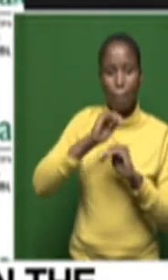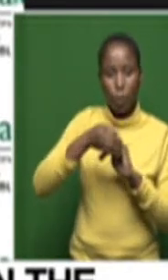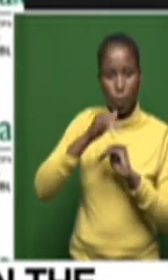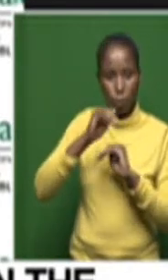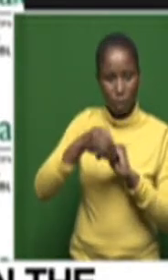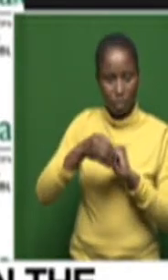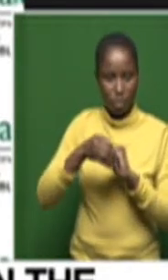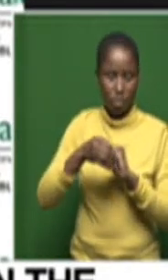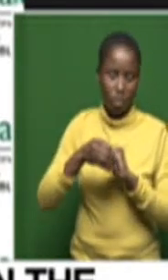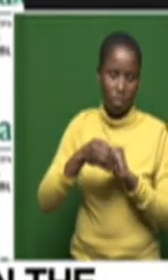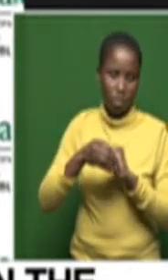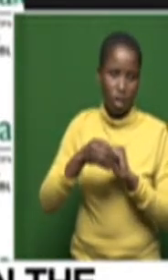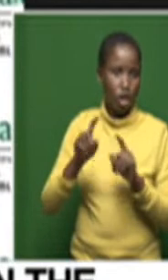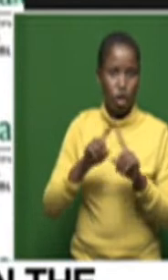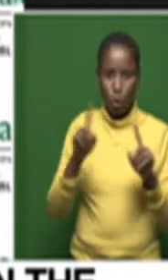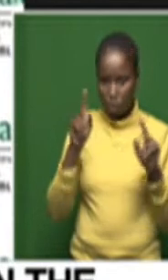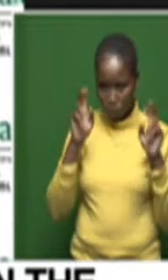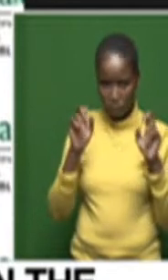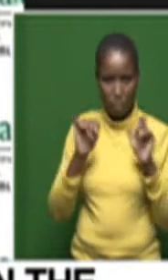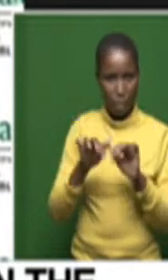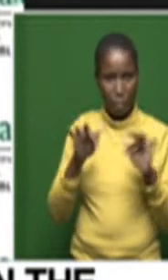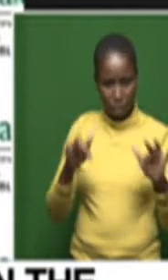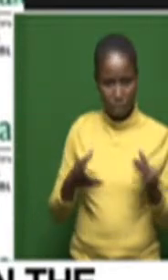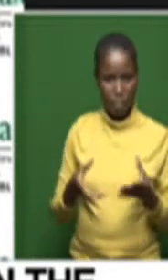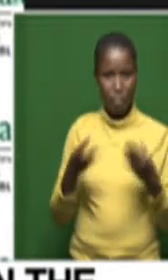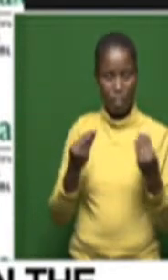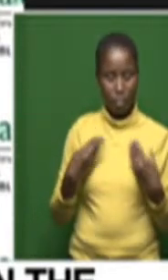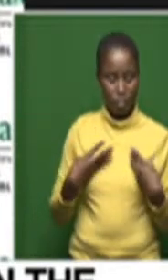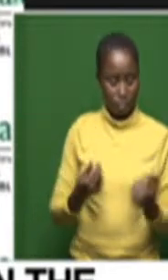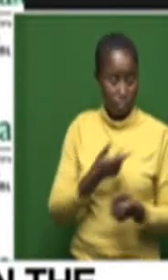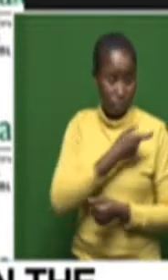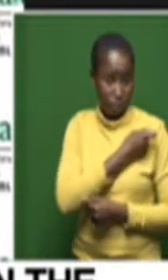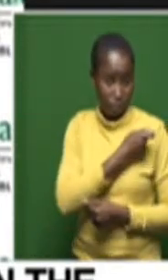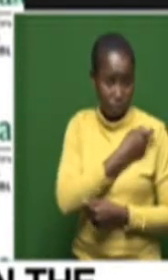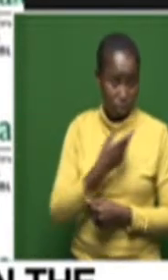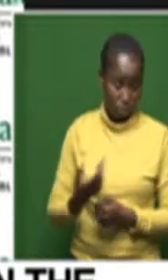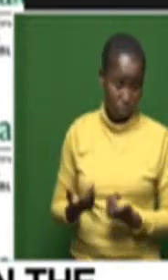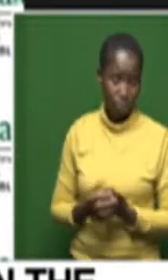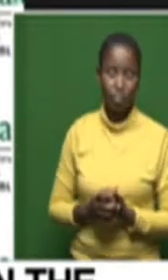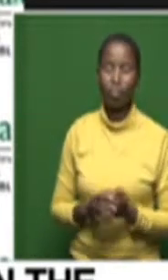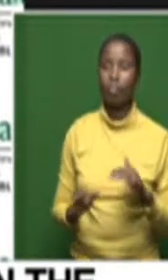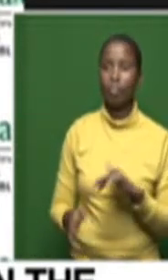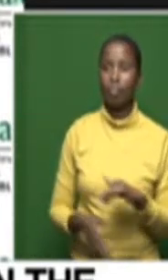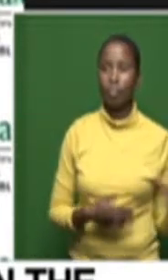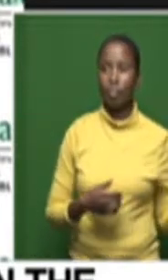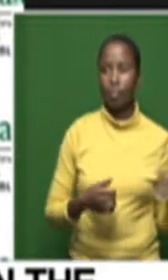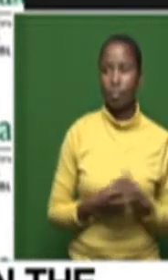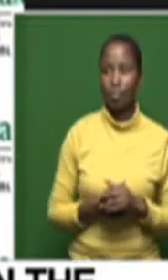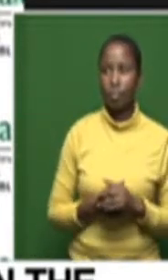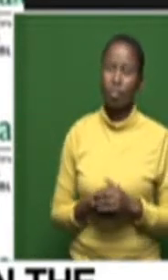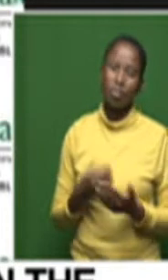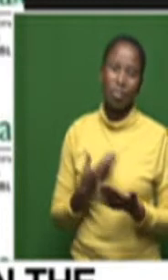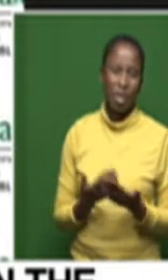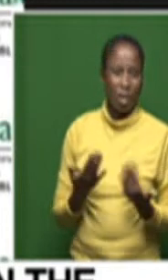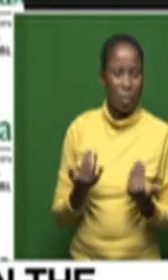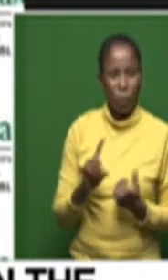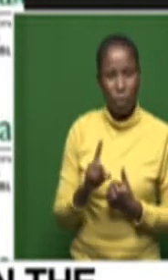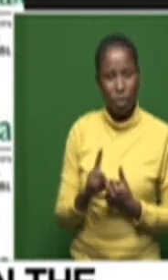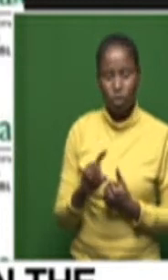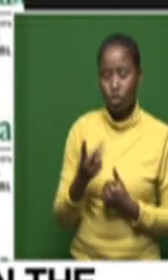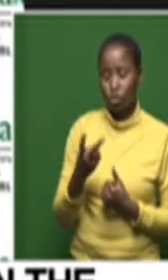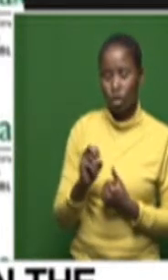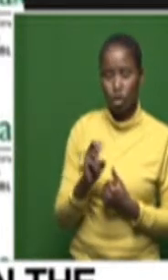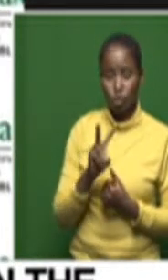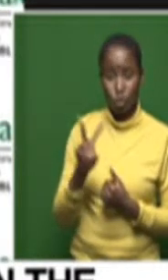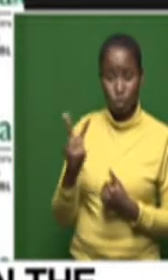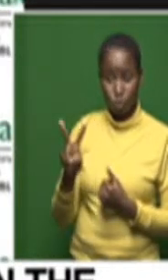immunity? The fifth question, it reads as follows: what can we expect for